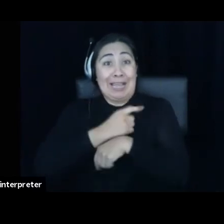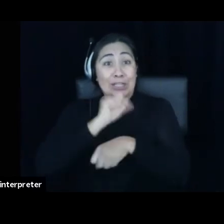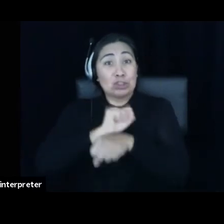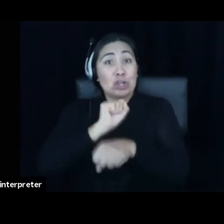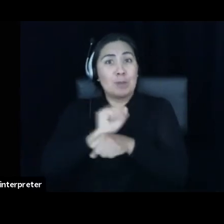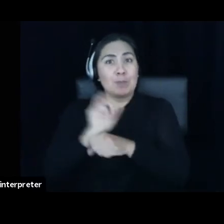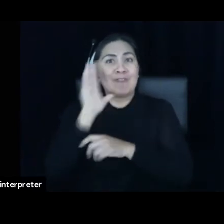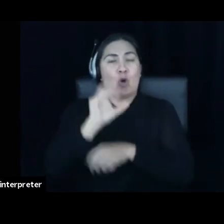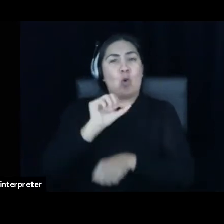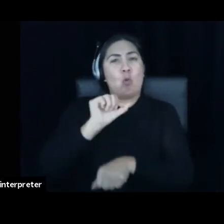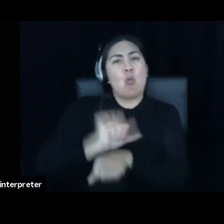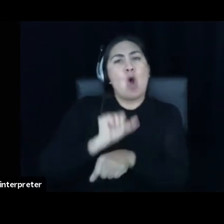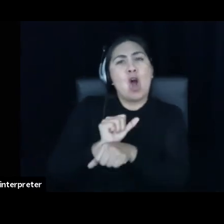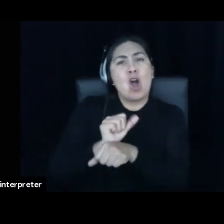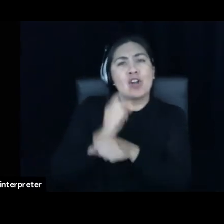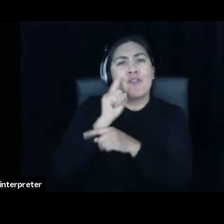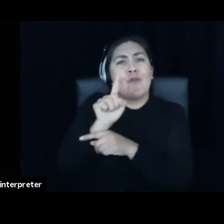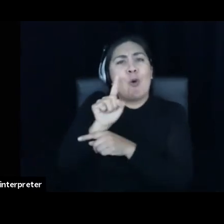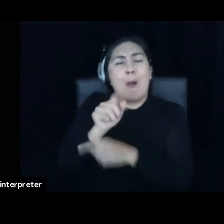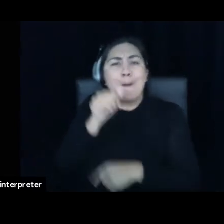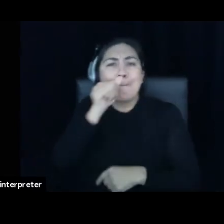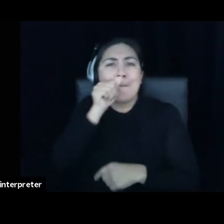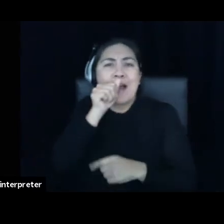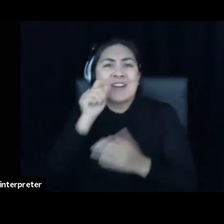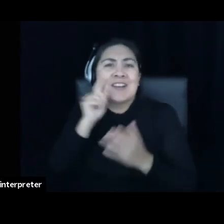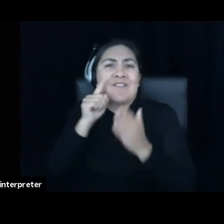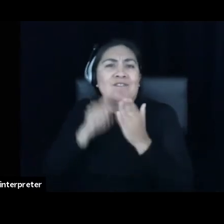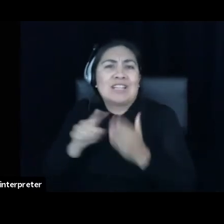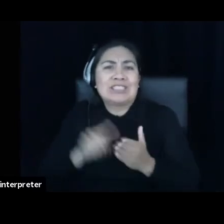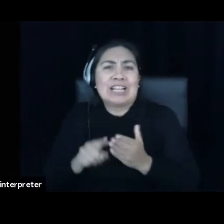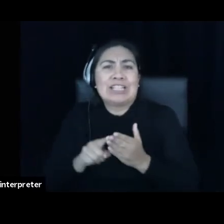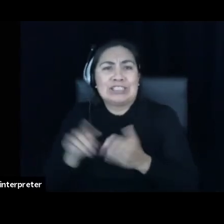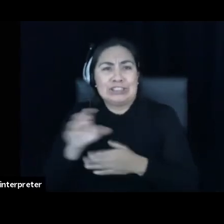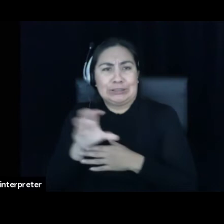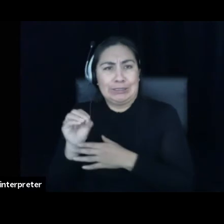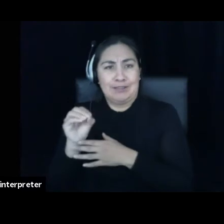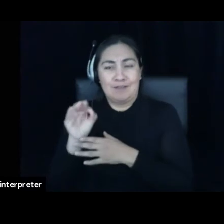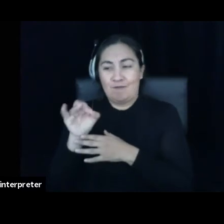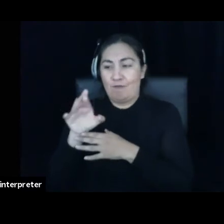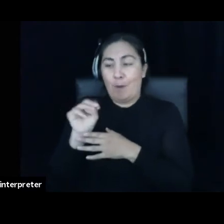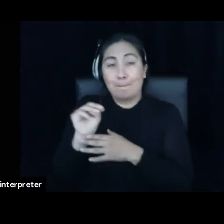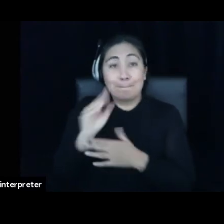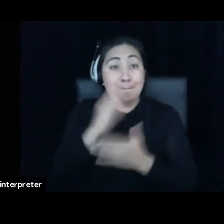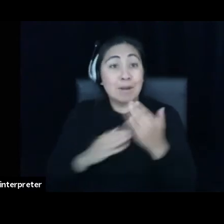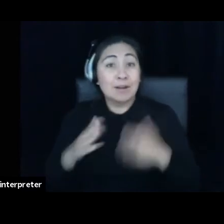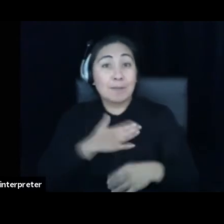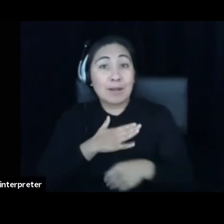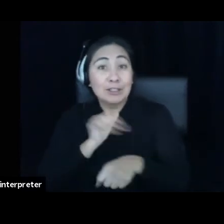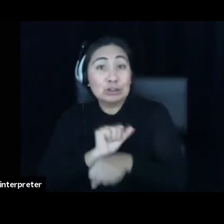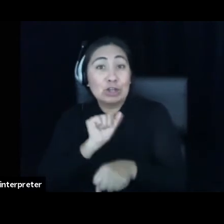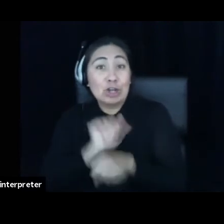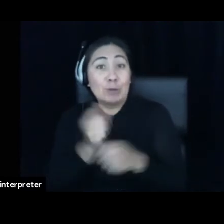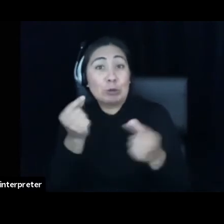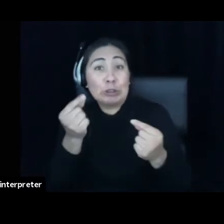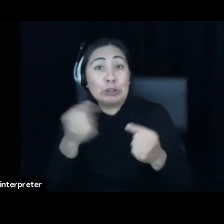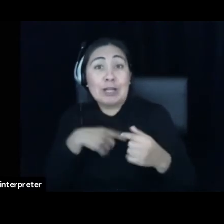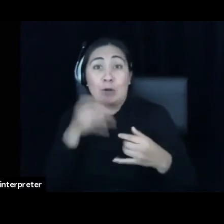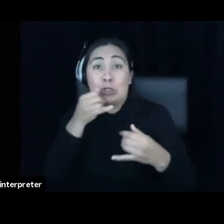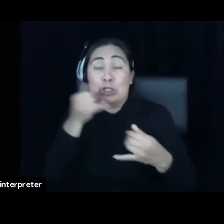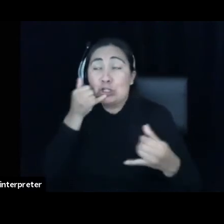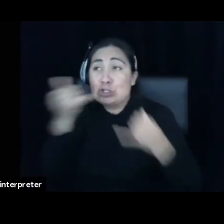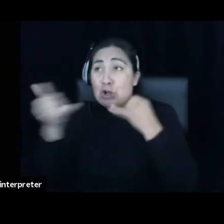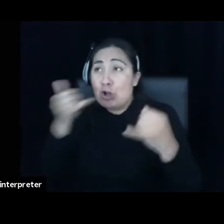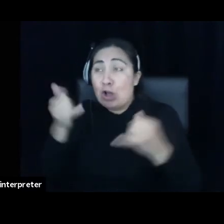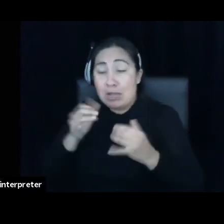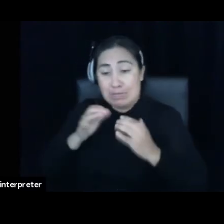private investigations firm. Part of my job was calling clients who were mostly attorneys and